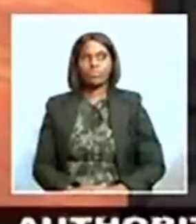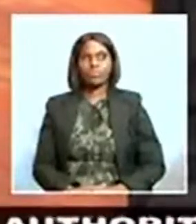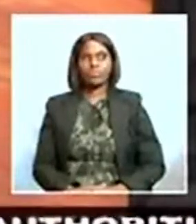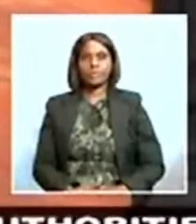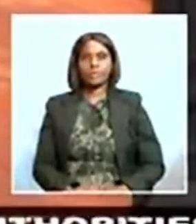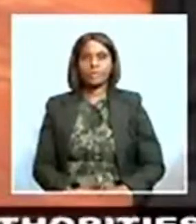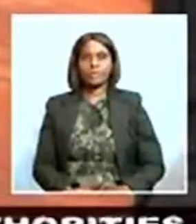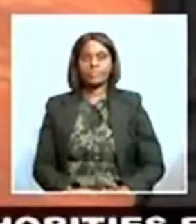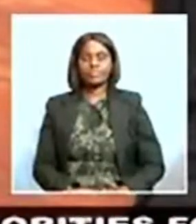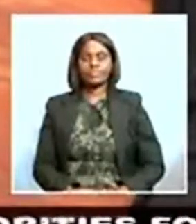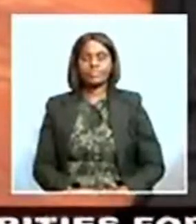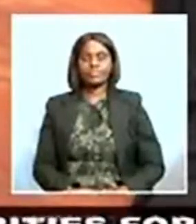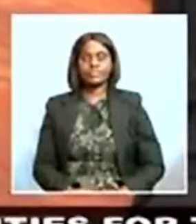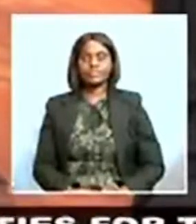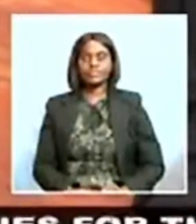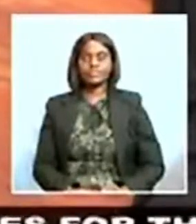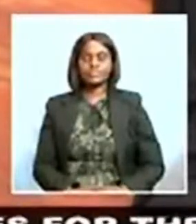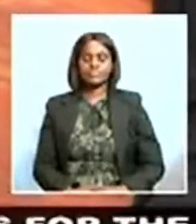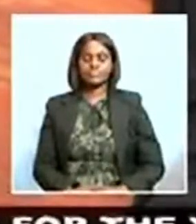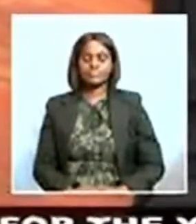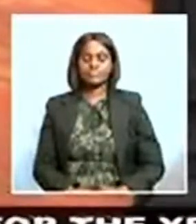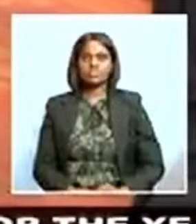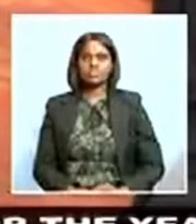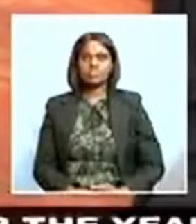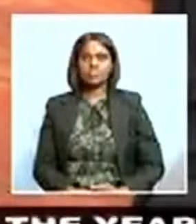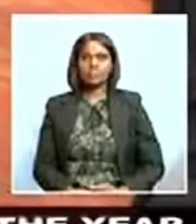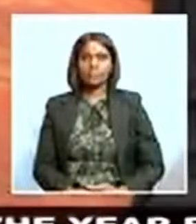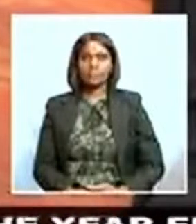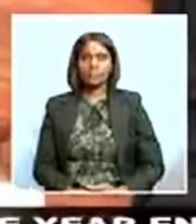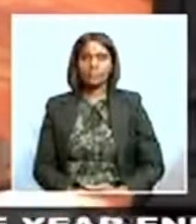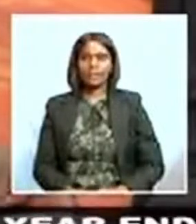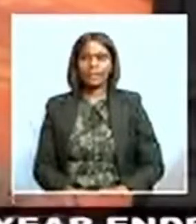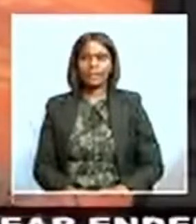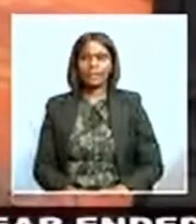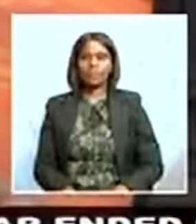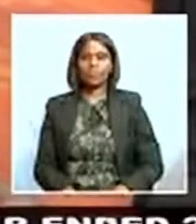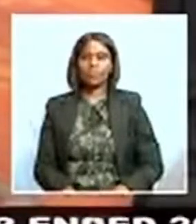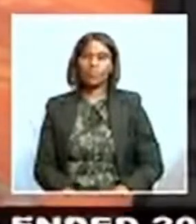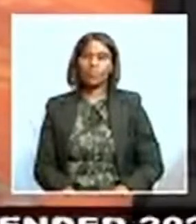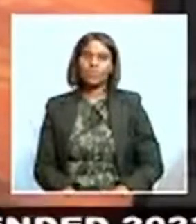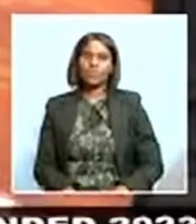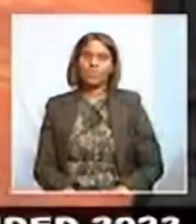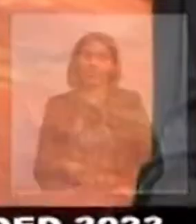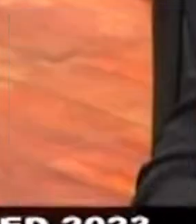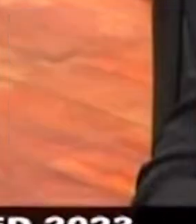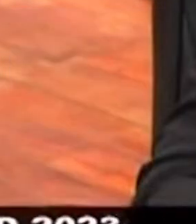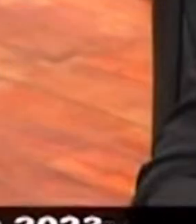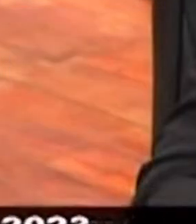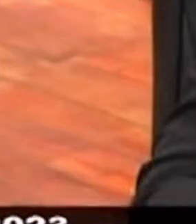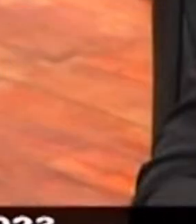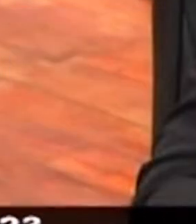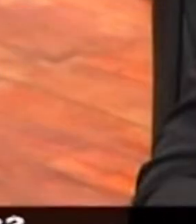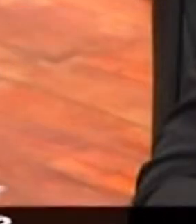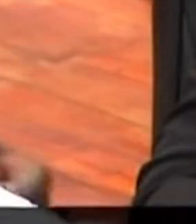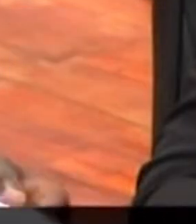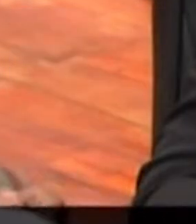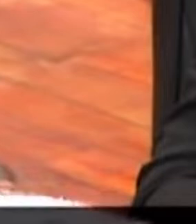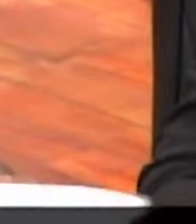Sorry, Chair, let me take you to other income performance. My apologies, Chair. That is below action taken there, where it